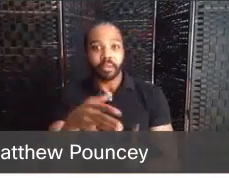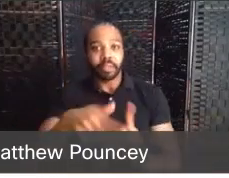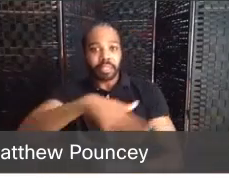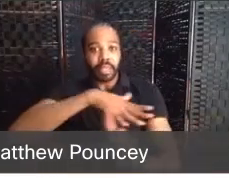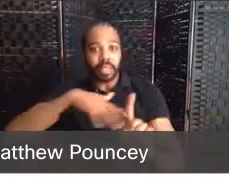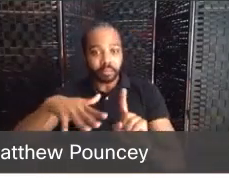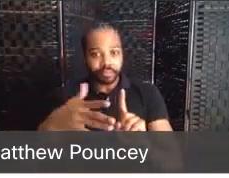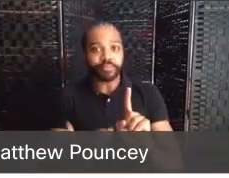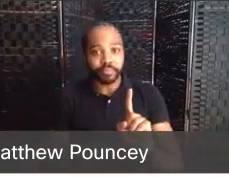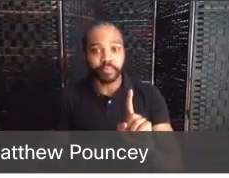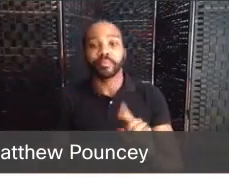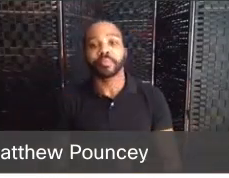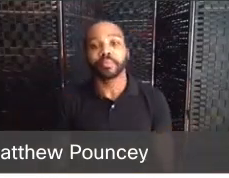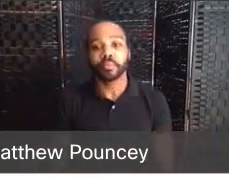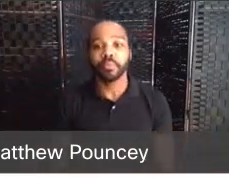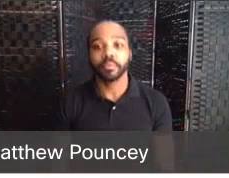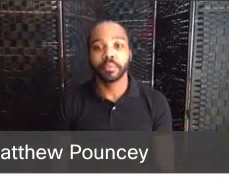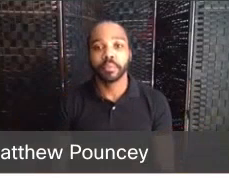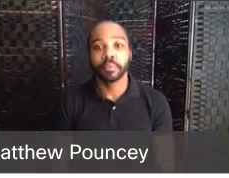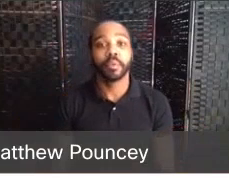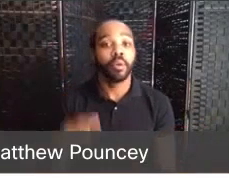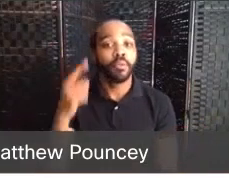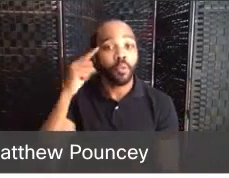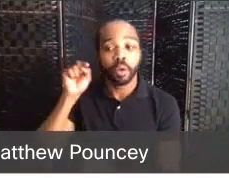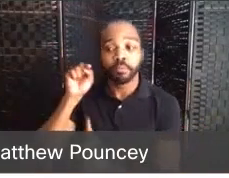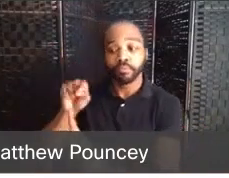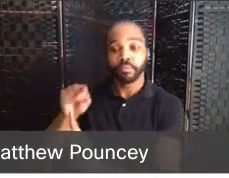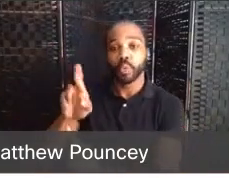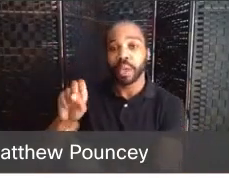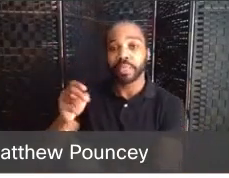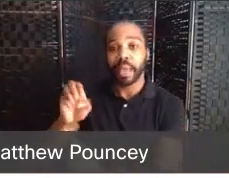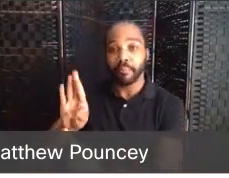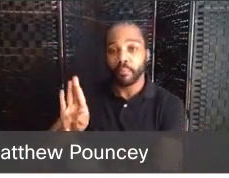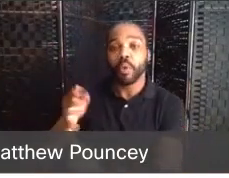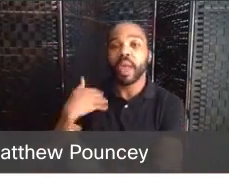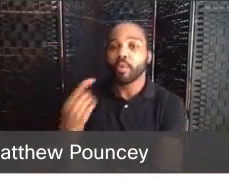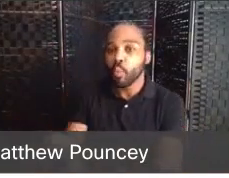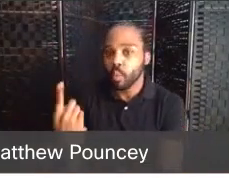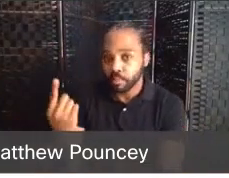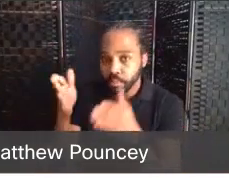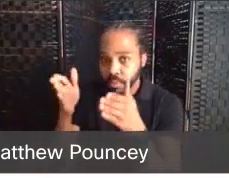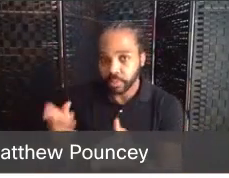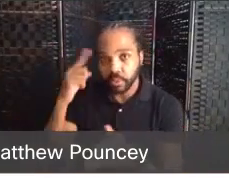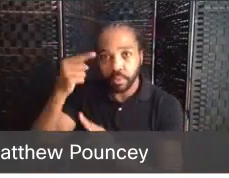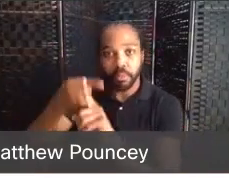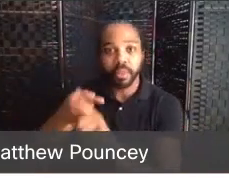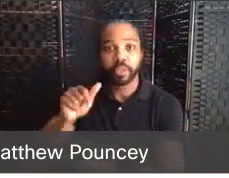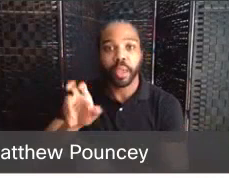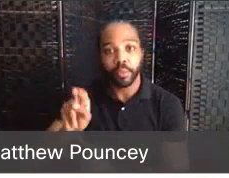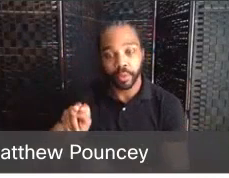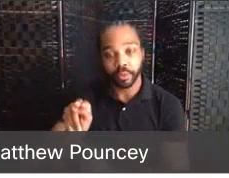And so in residential habilitation, we've had 1 person in January. In supported